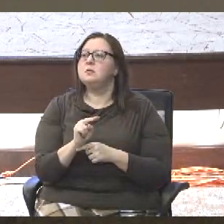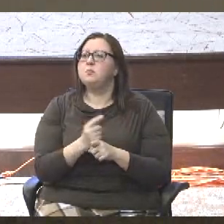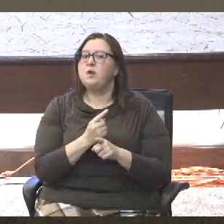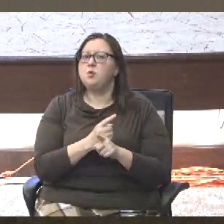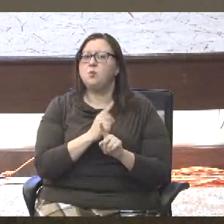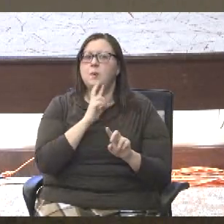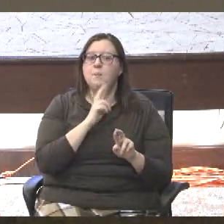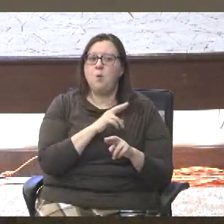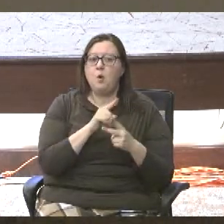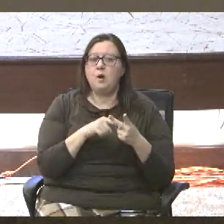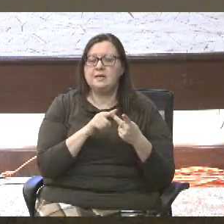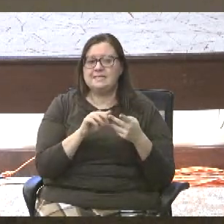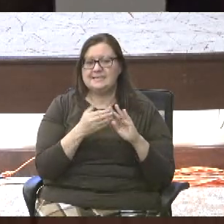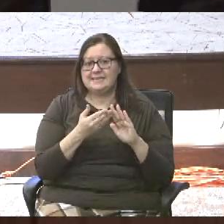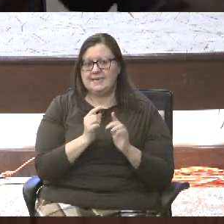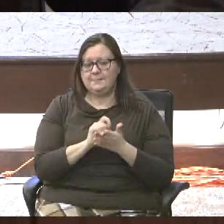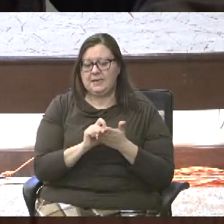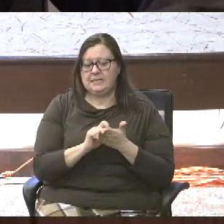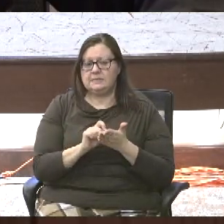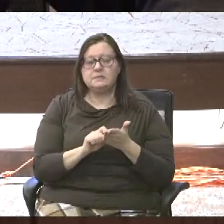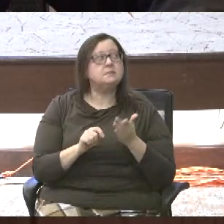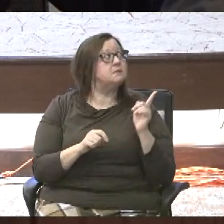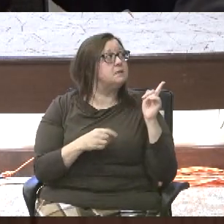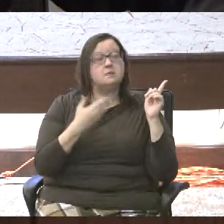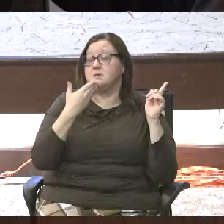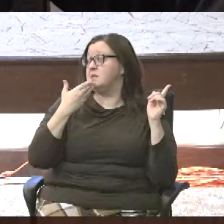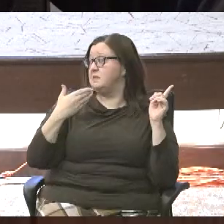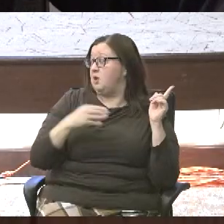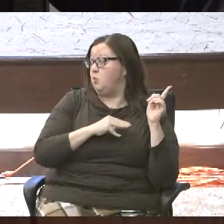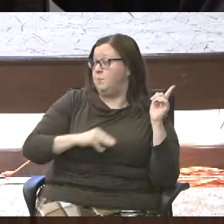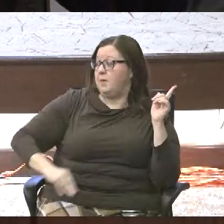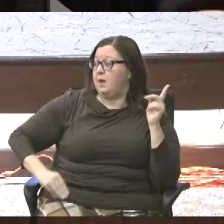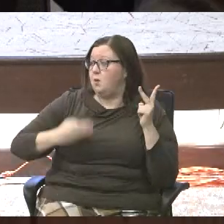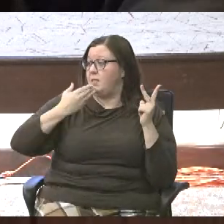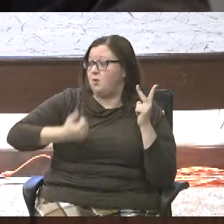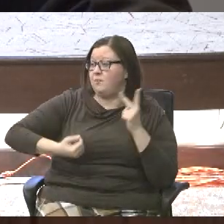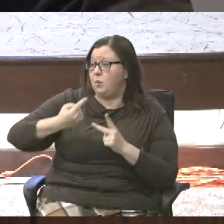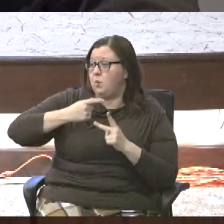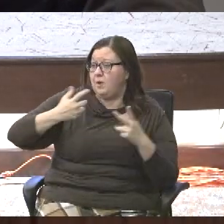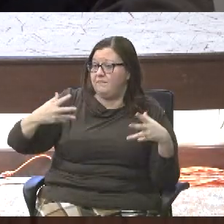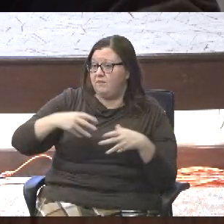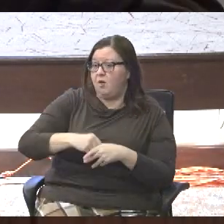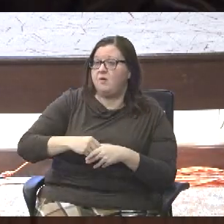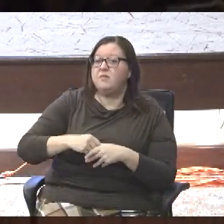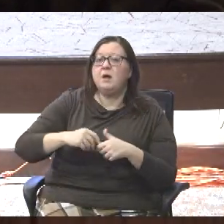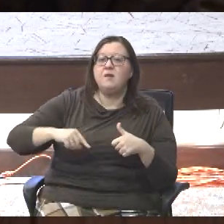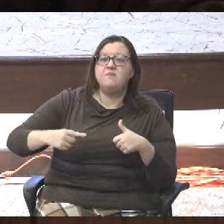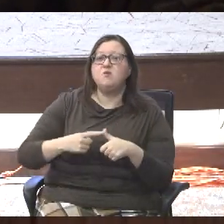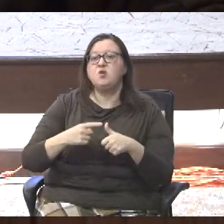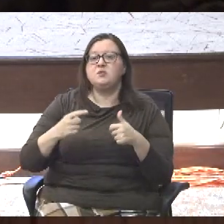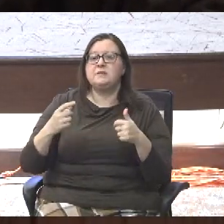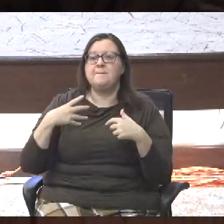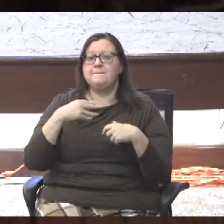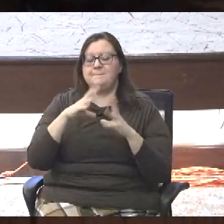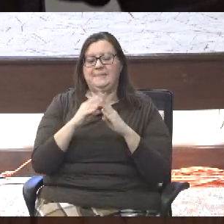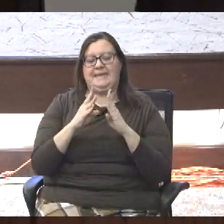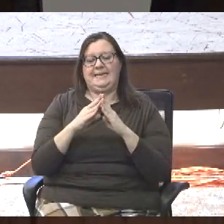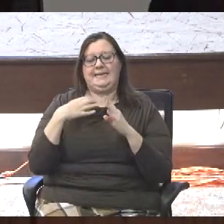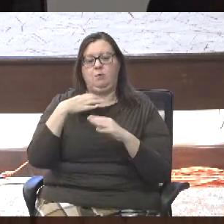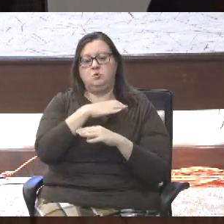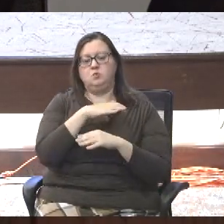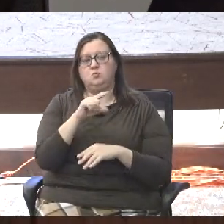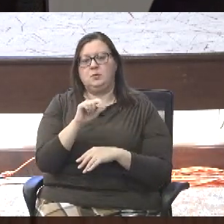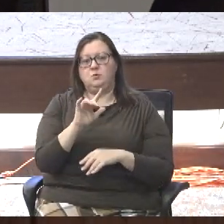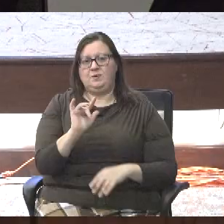manager. Thanks, Mayor, and welcome to all those in attendance. First council meeting of 2025. I want